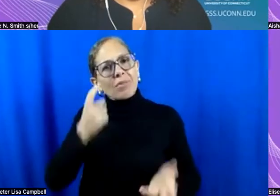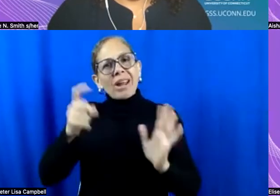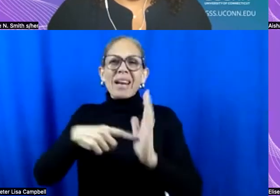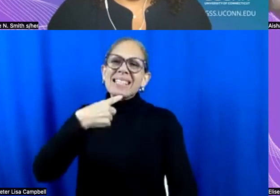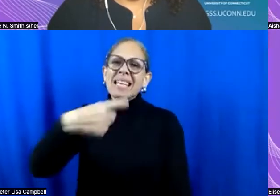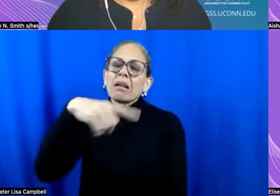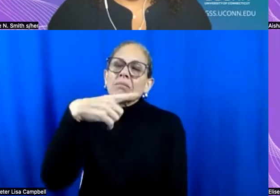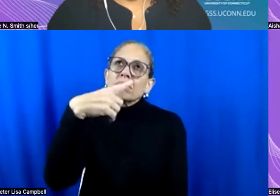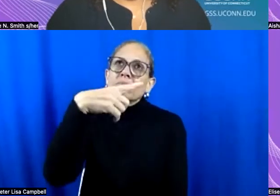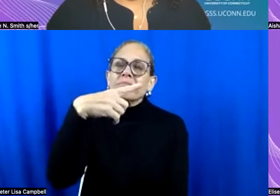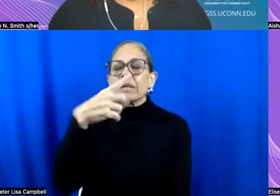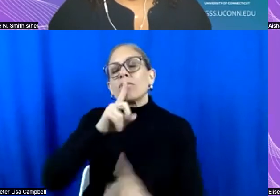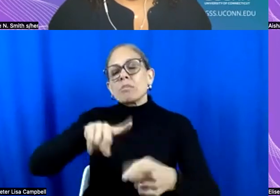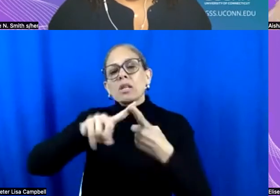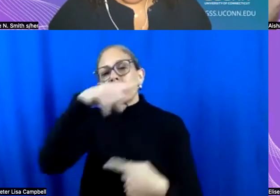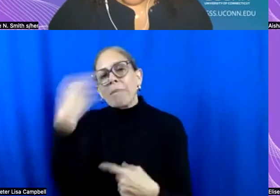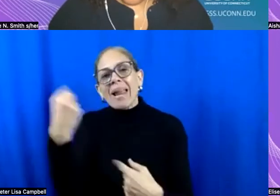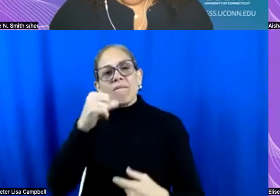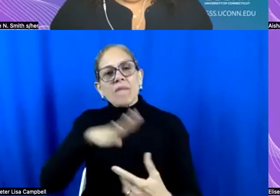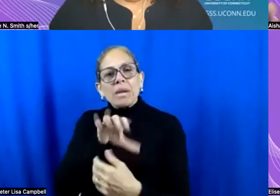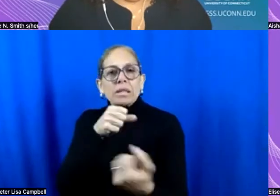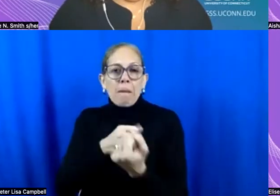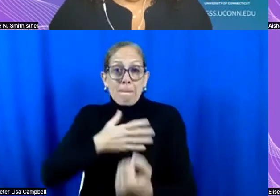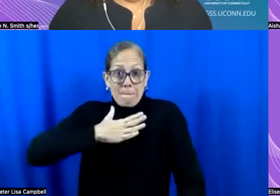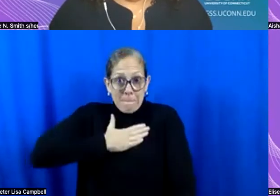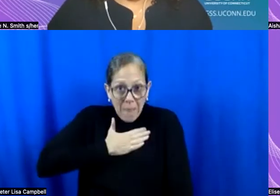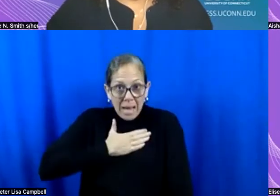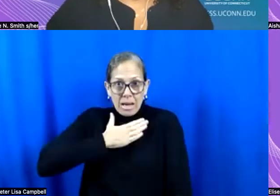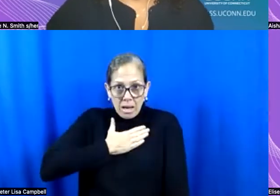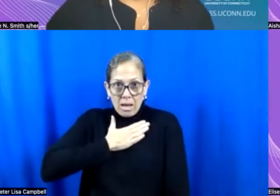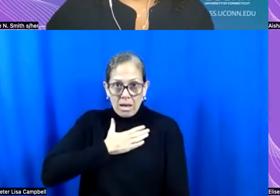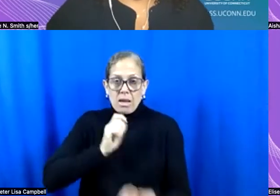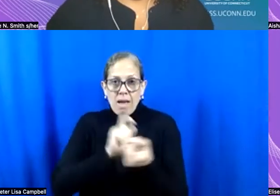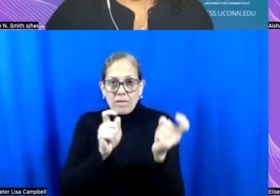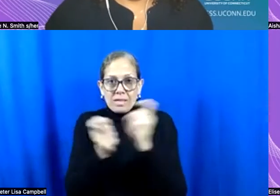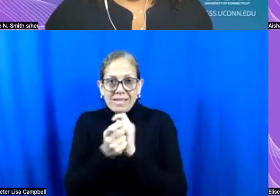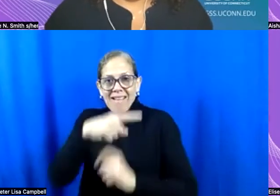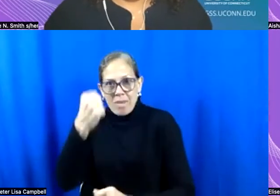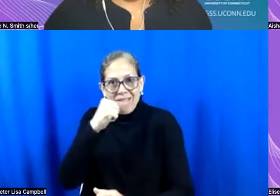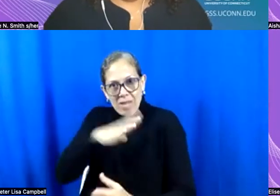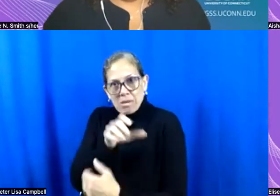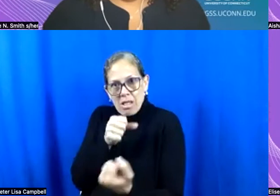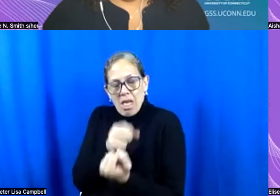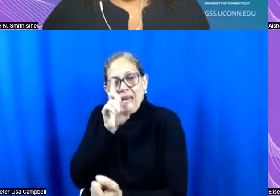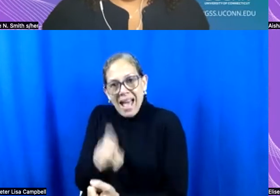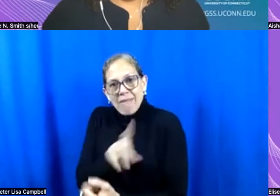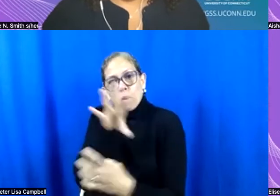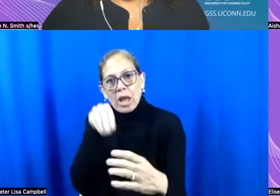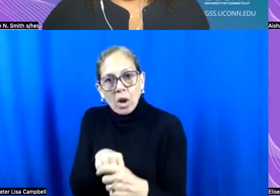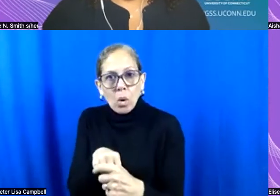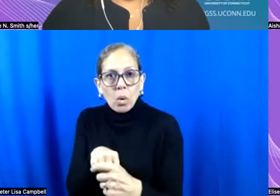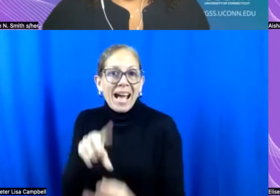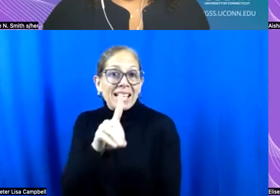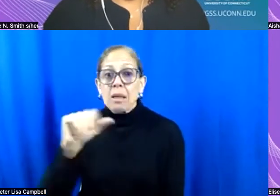or when in response to Black feminist politics, and this is my own ongoing evolution, that Black feminist politics has to also include a